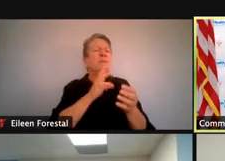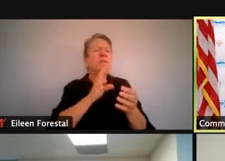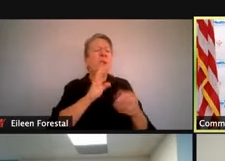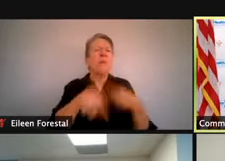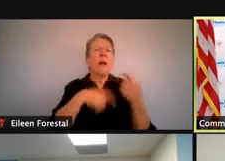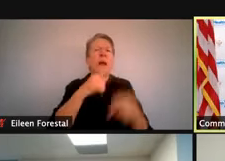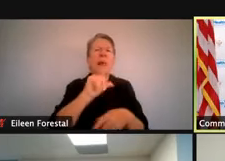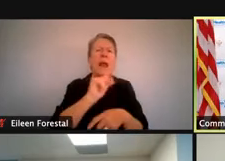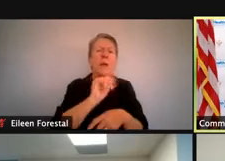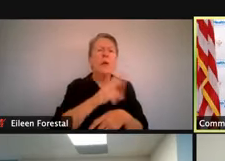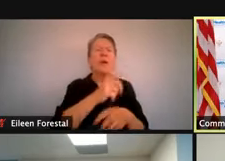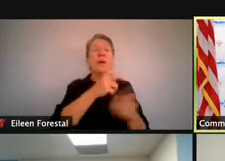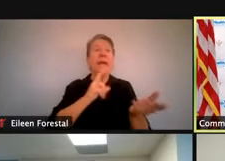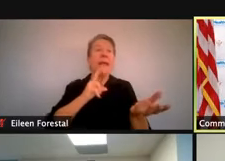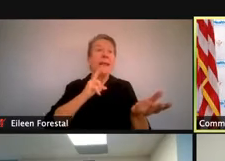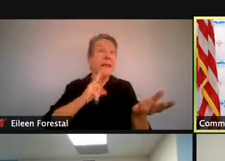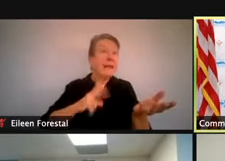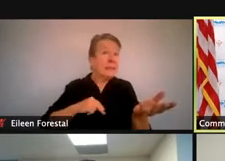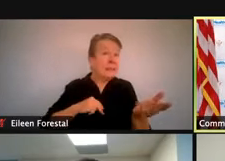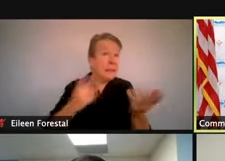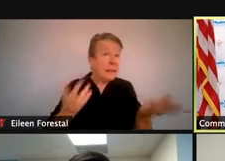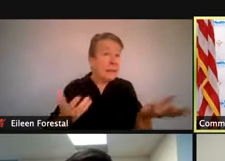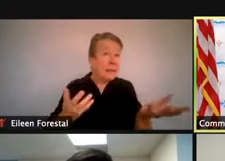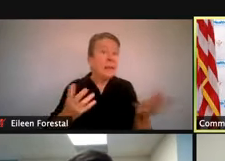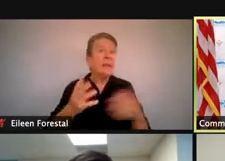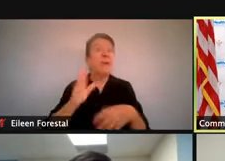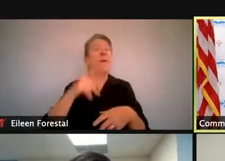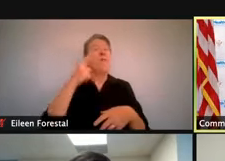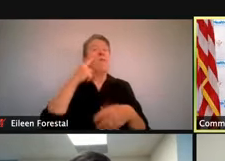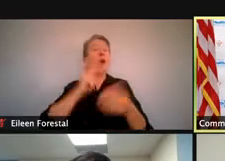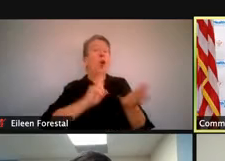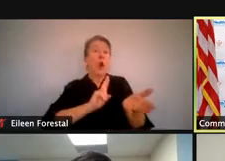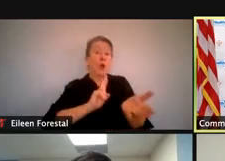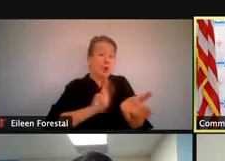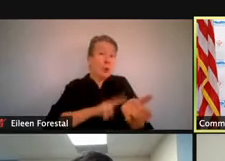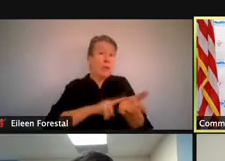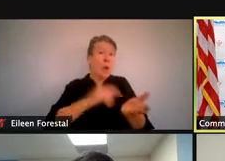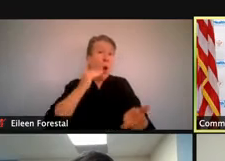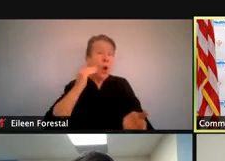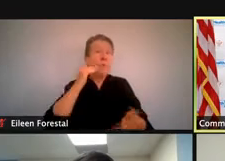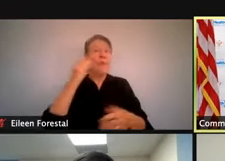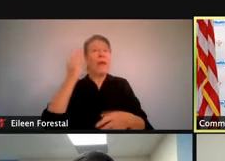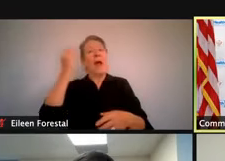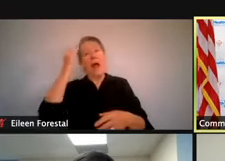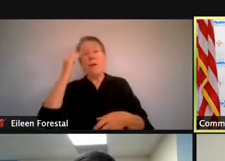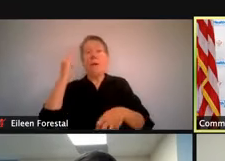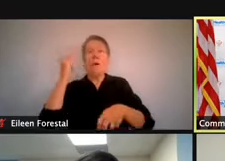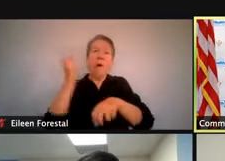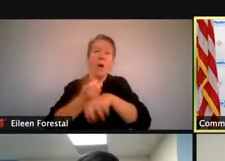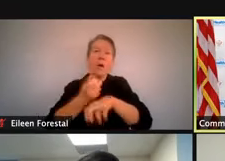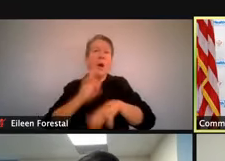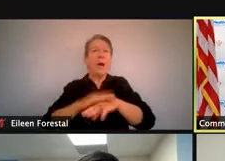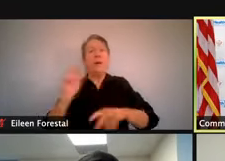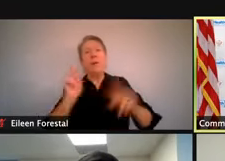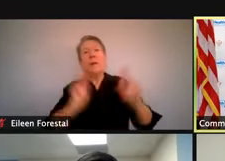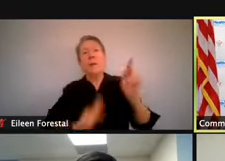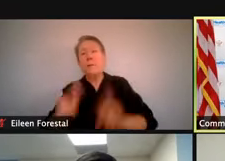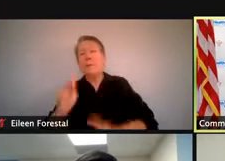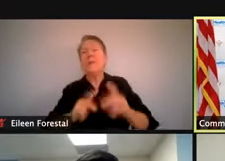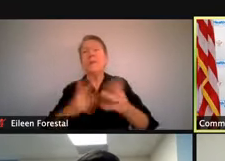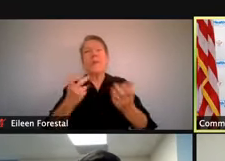First, on long-term care, I don't think there's been anything more difficult than trying to balance the well-being, mental well-being,